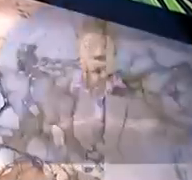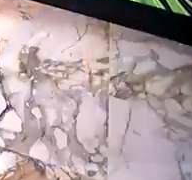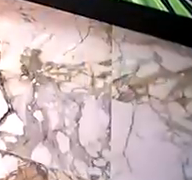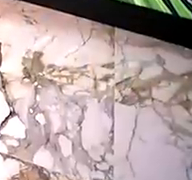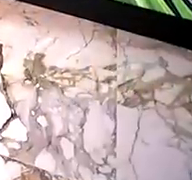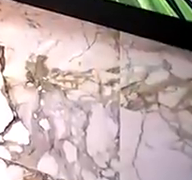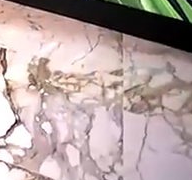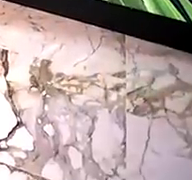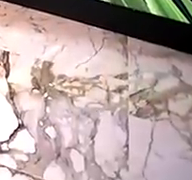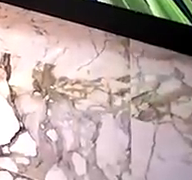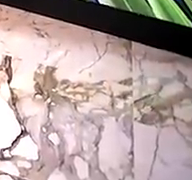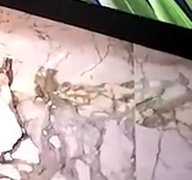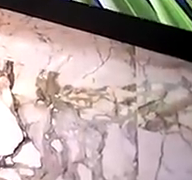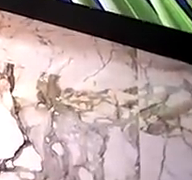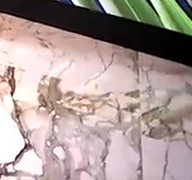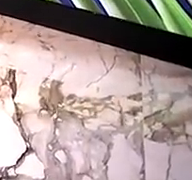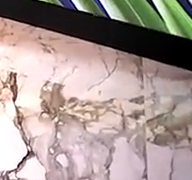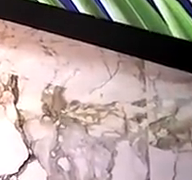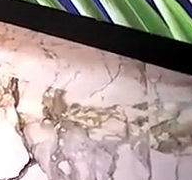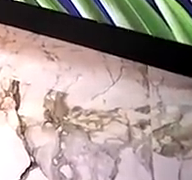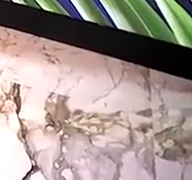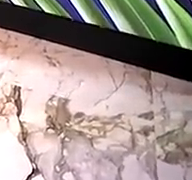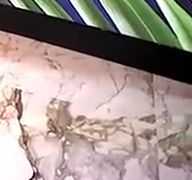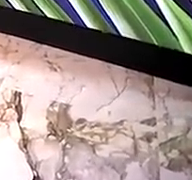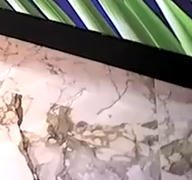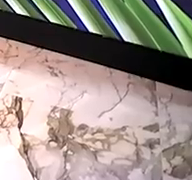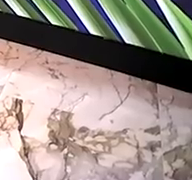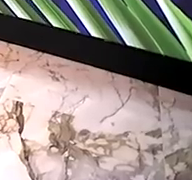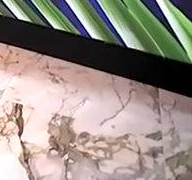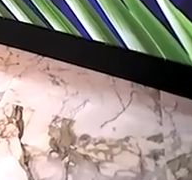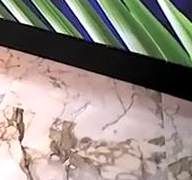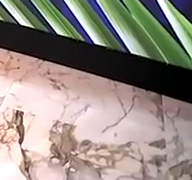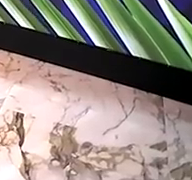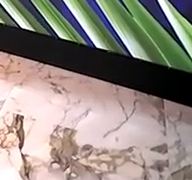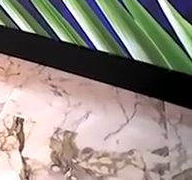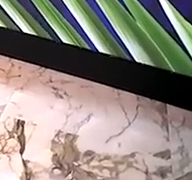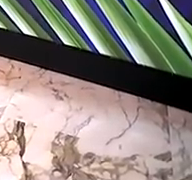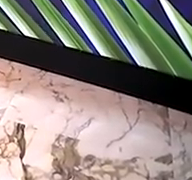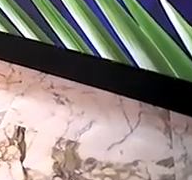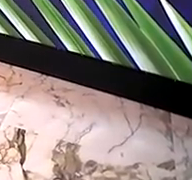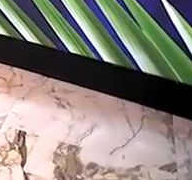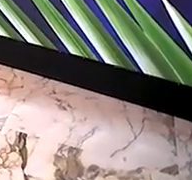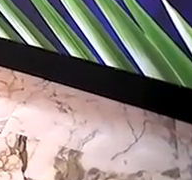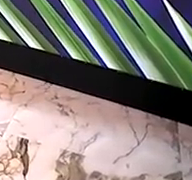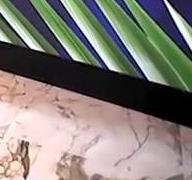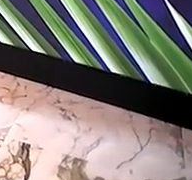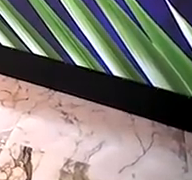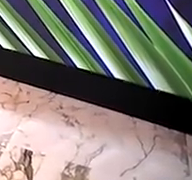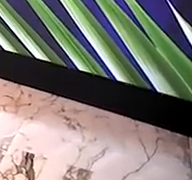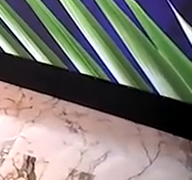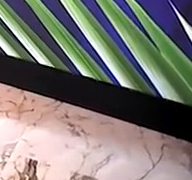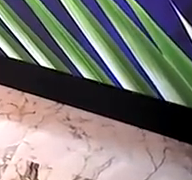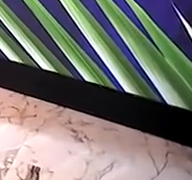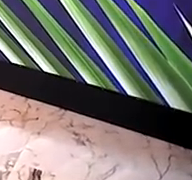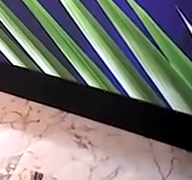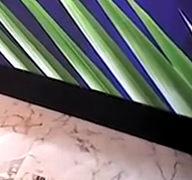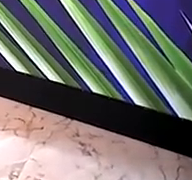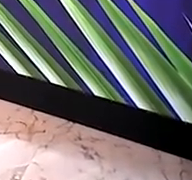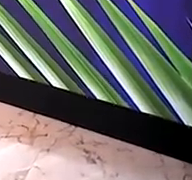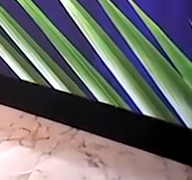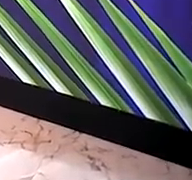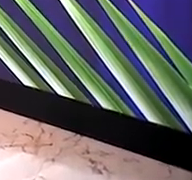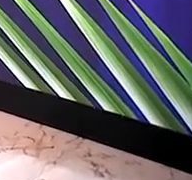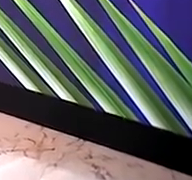Supper, Monday through Thursday. Good Friday worship on Friday. Resurrection Sunday, Sunday morning,